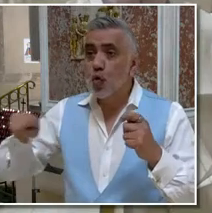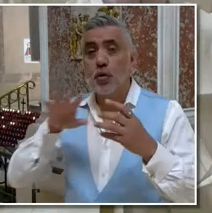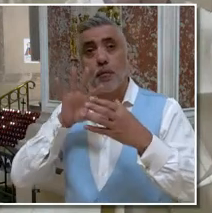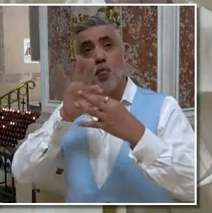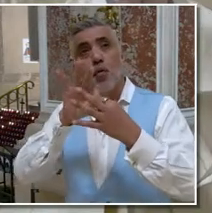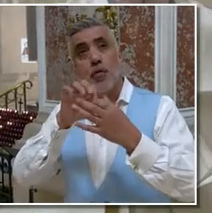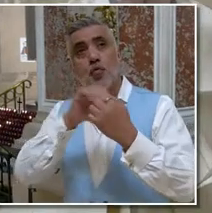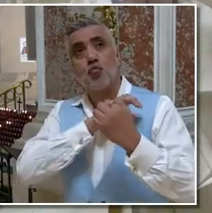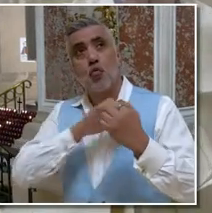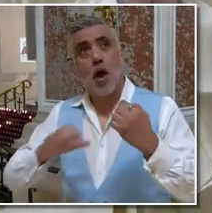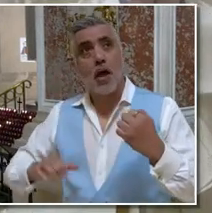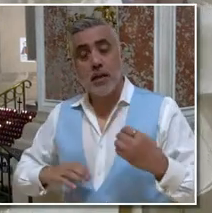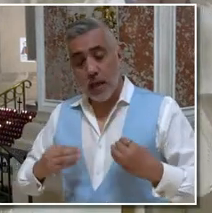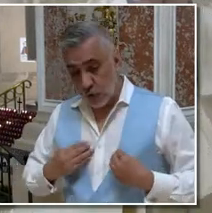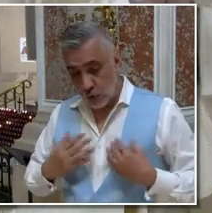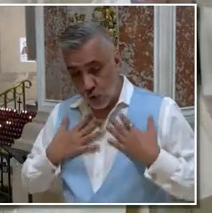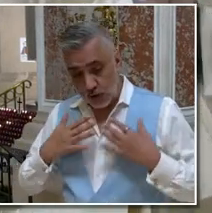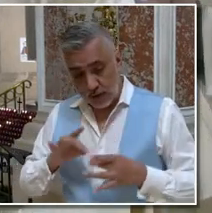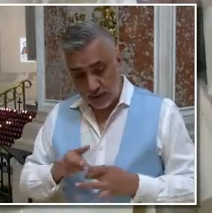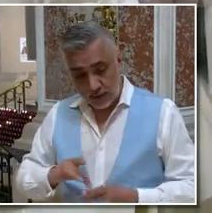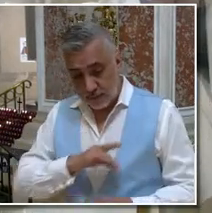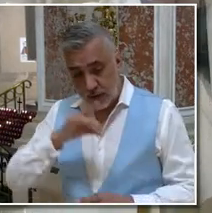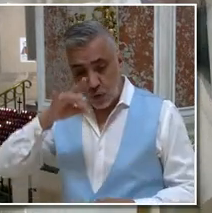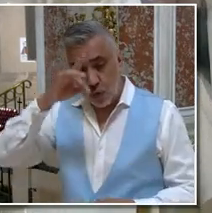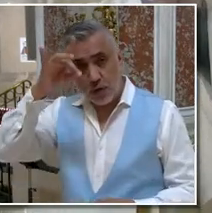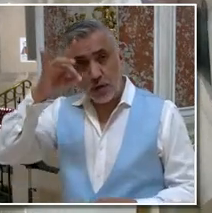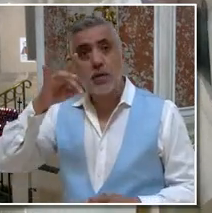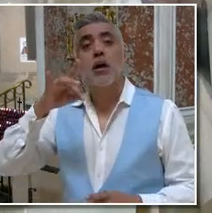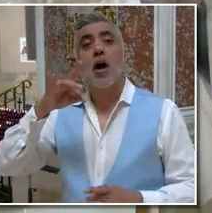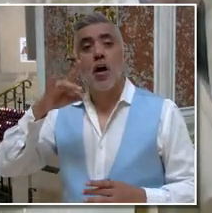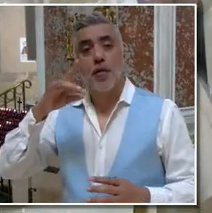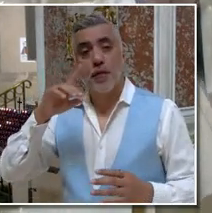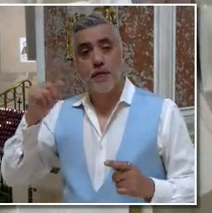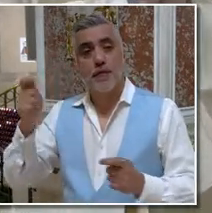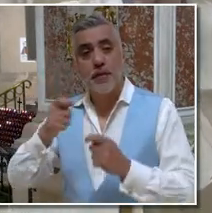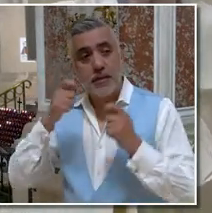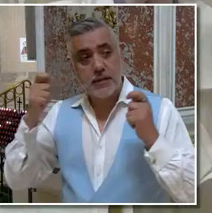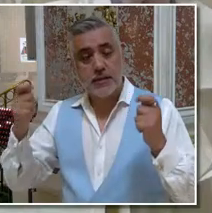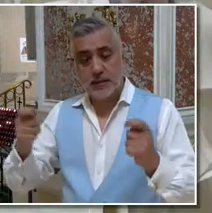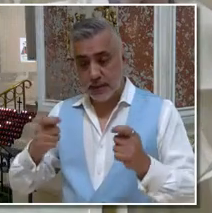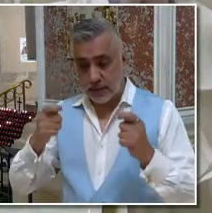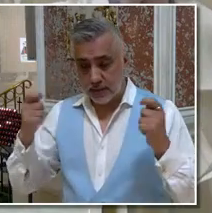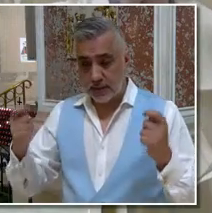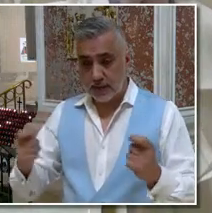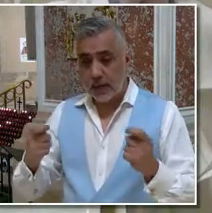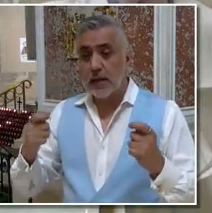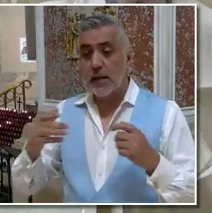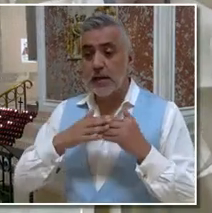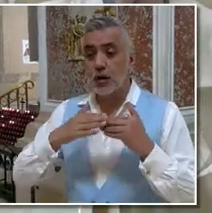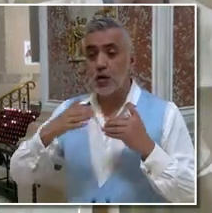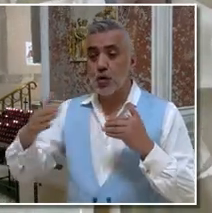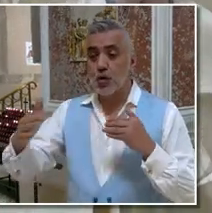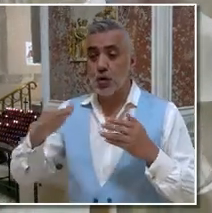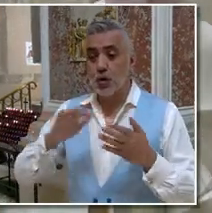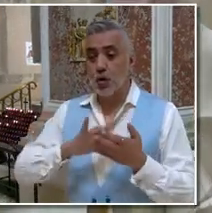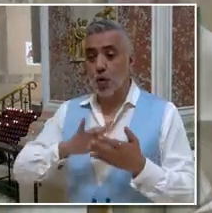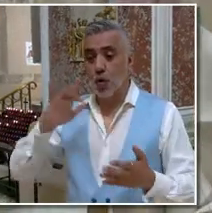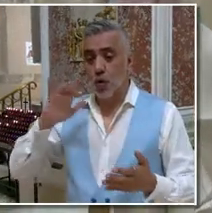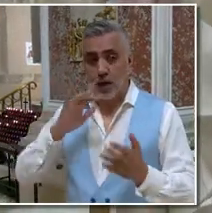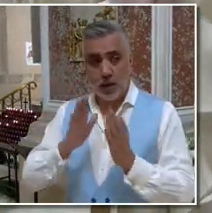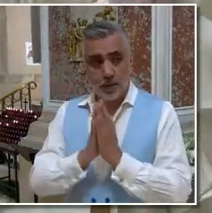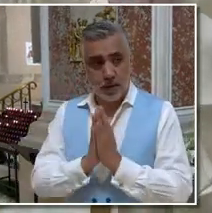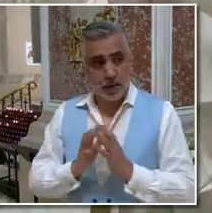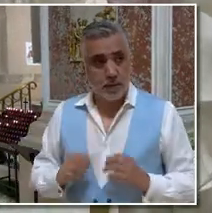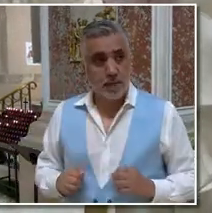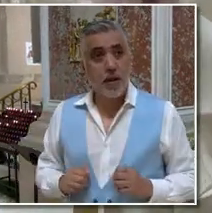help and exalting in spirit to those feasts that are celebrated in eternal joy.